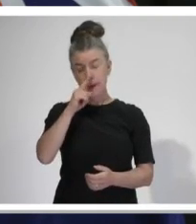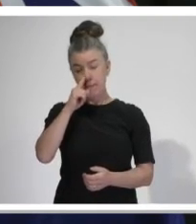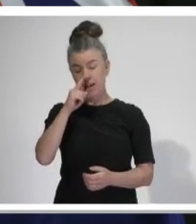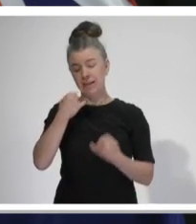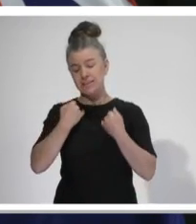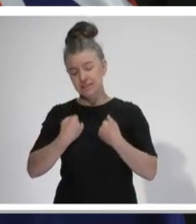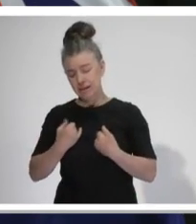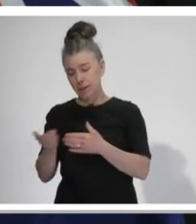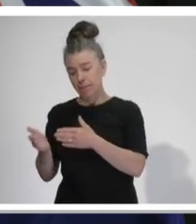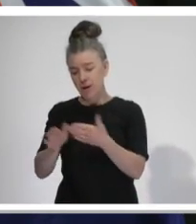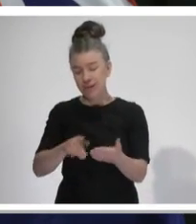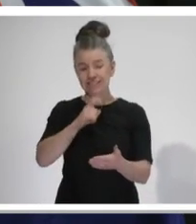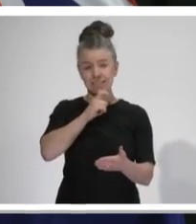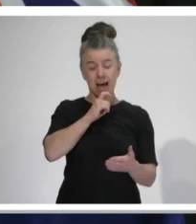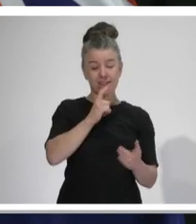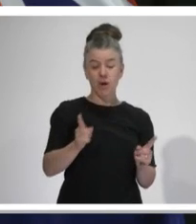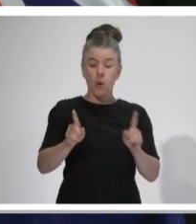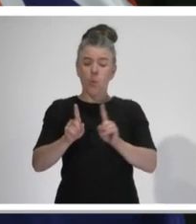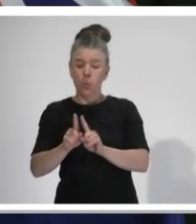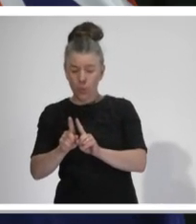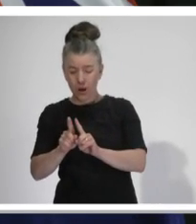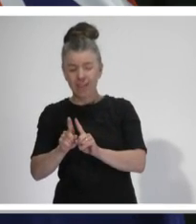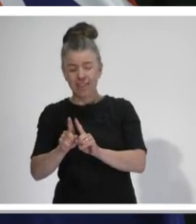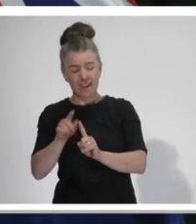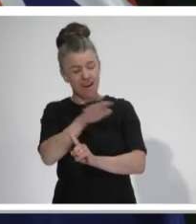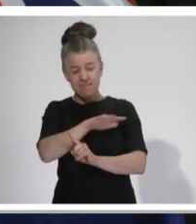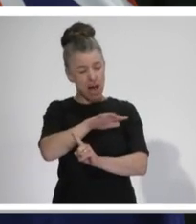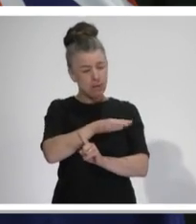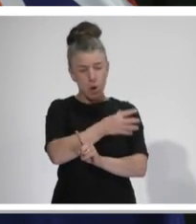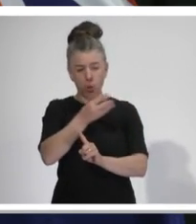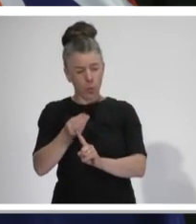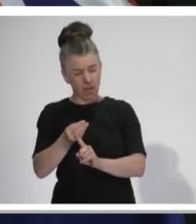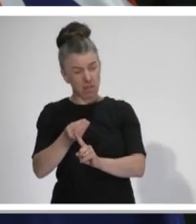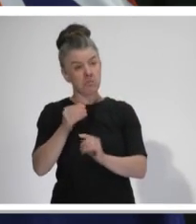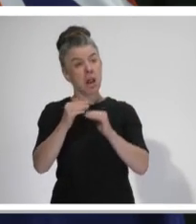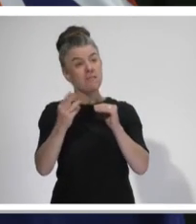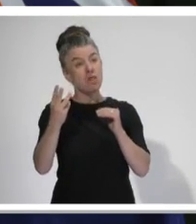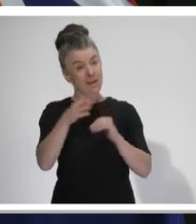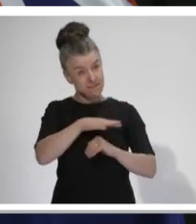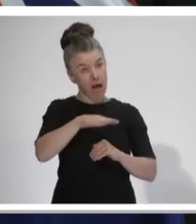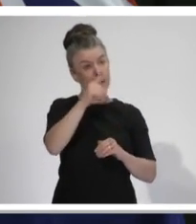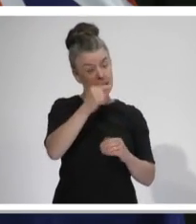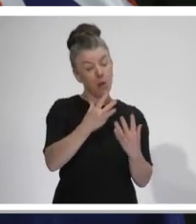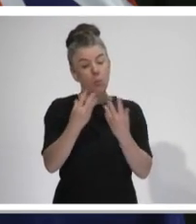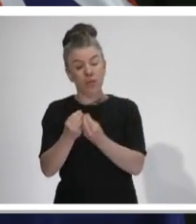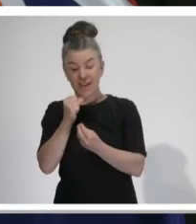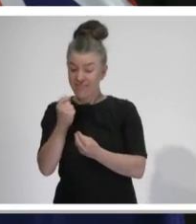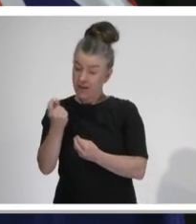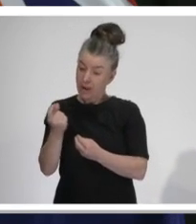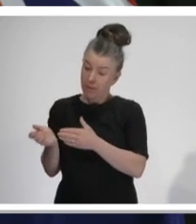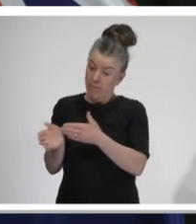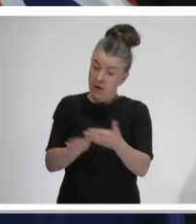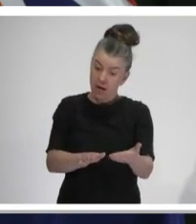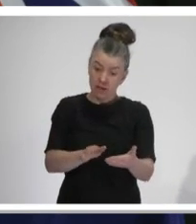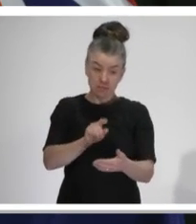but you talk about the fact that the families aren't there. That is devastating. Is that something that will change under level 3? Well, as was discussed, I think the last